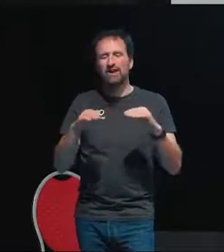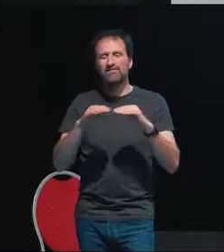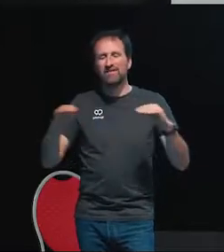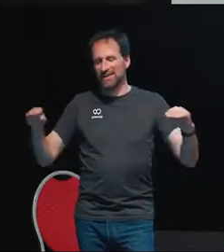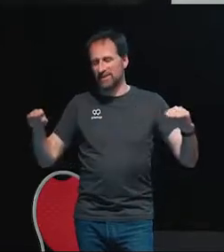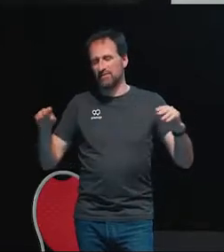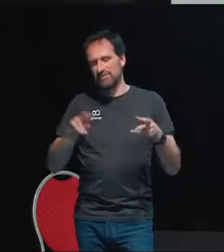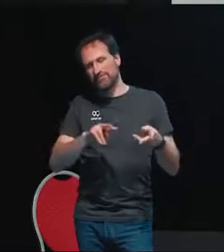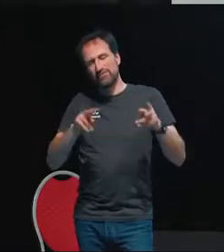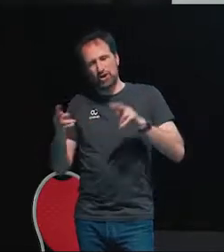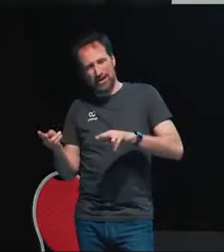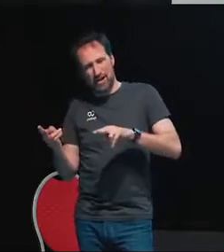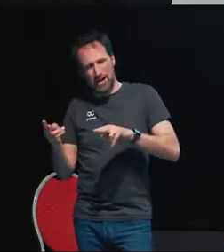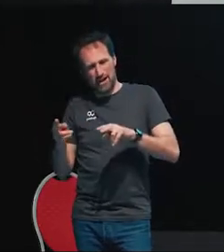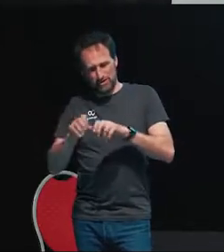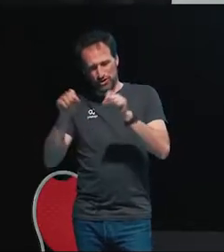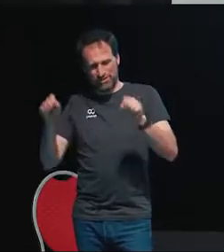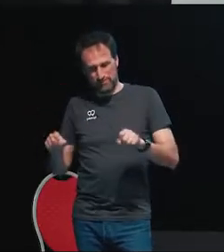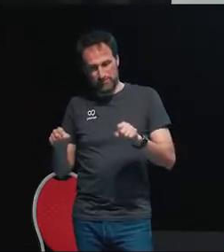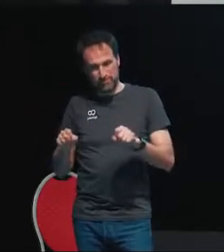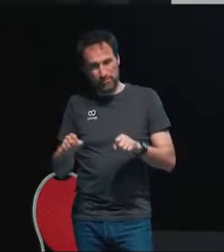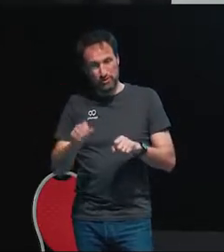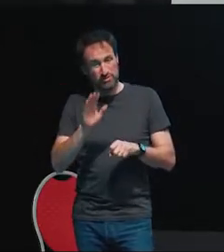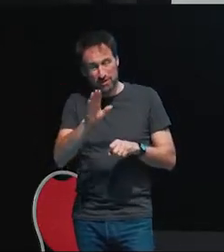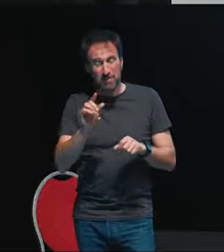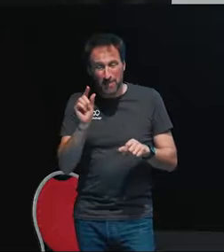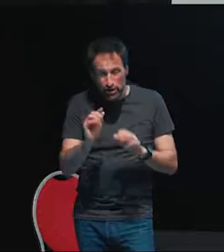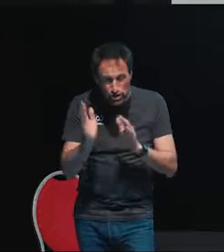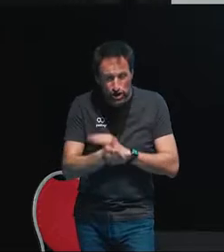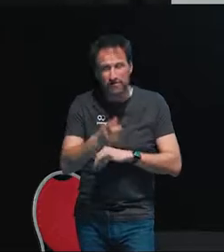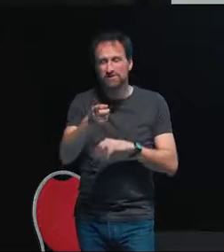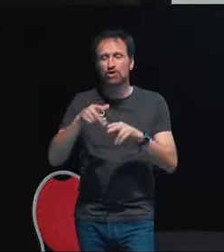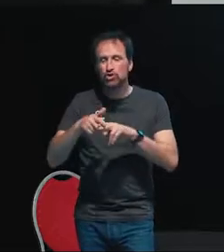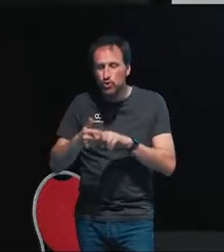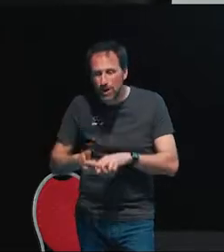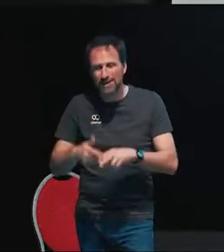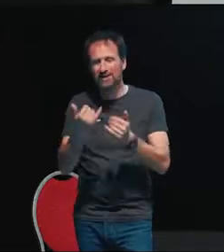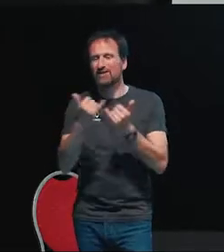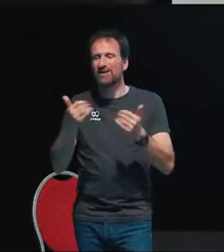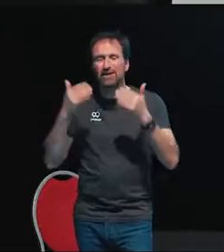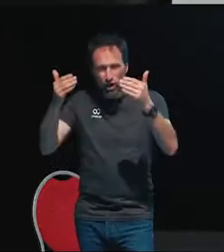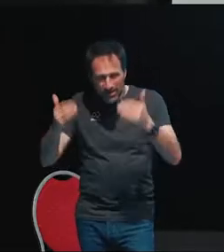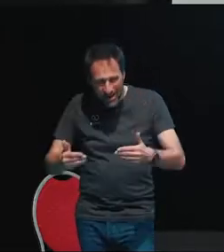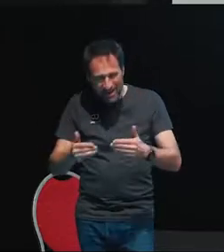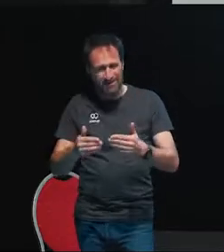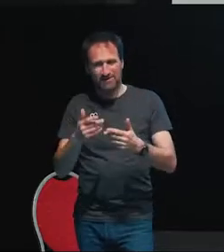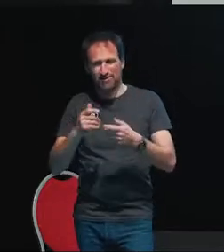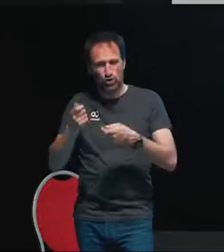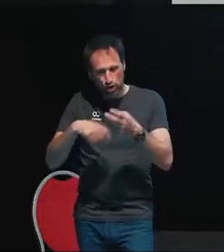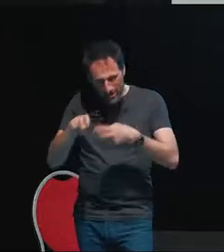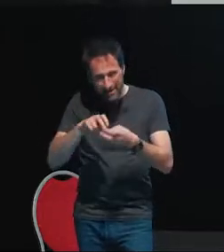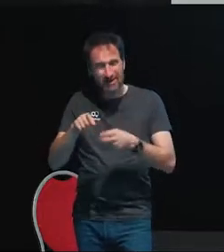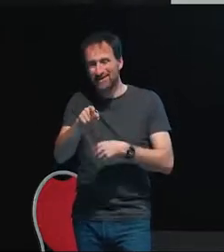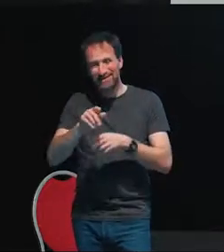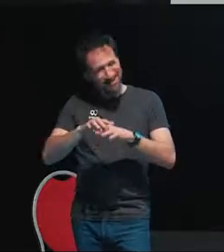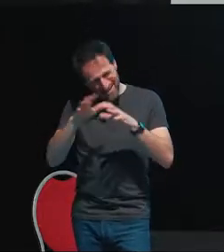the micro services you own the tooling you own what's happening in the front-end and you actually get to own this slice